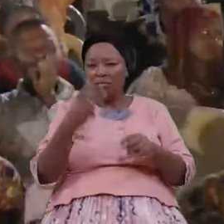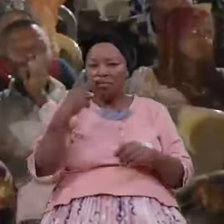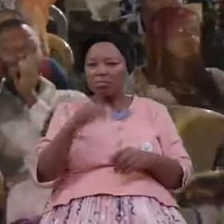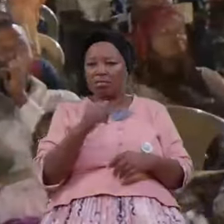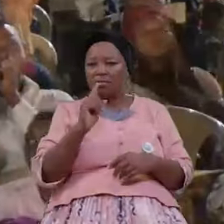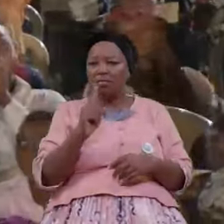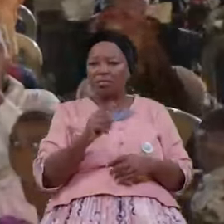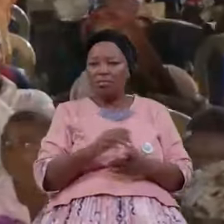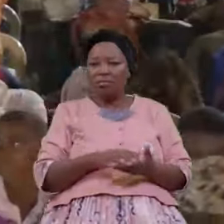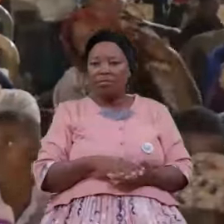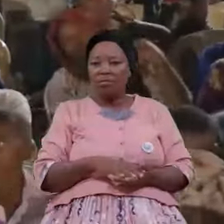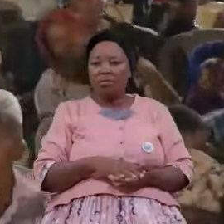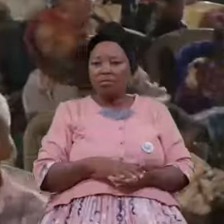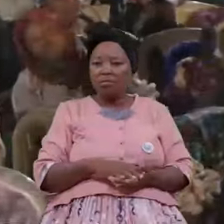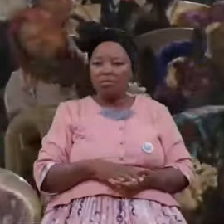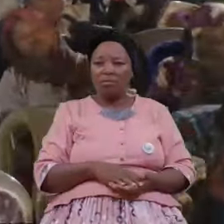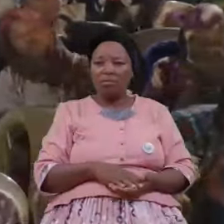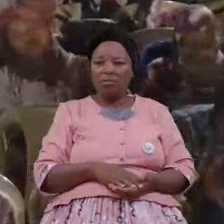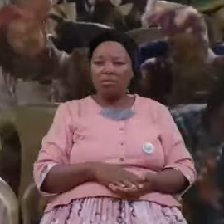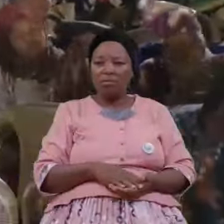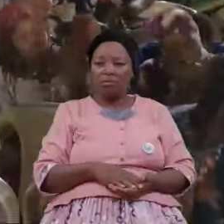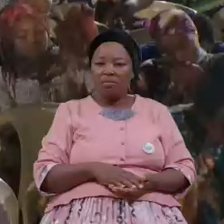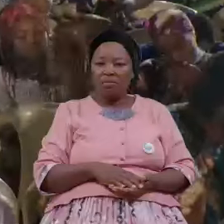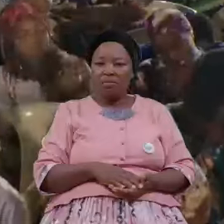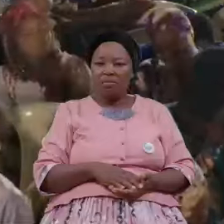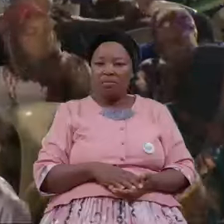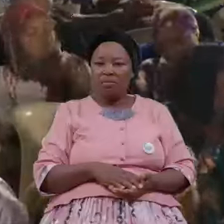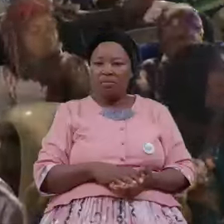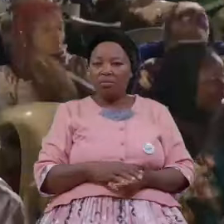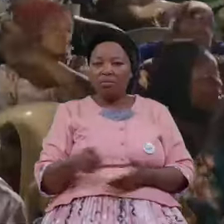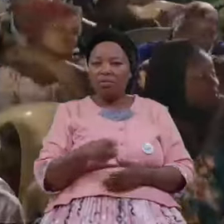What of those by my left-hand side?